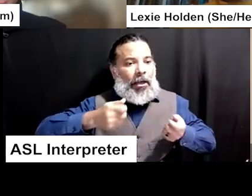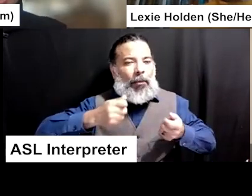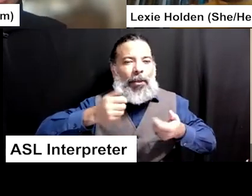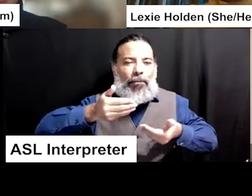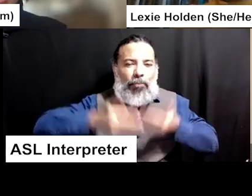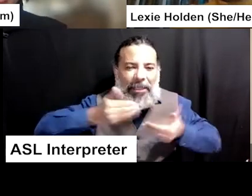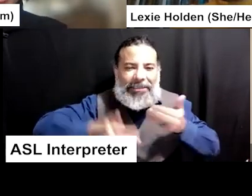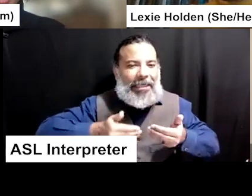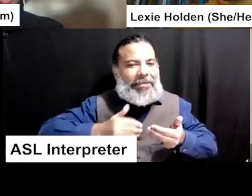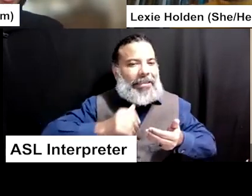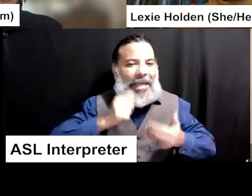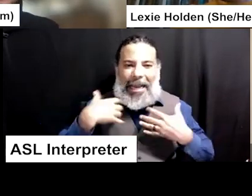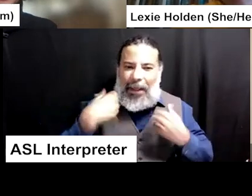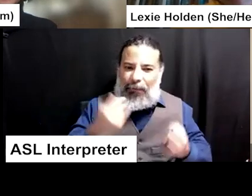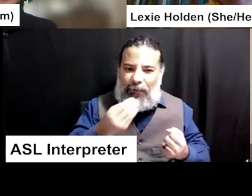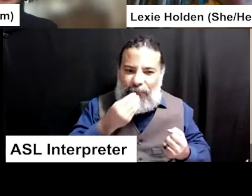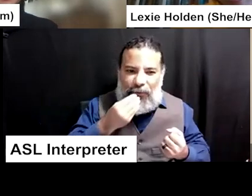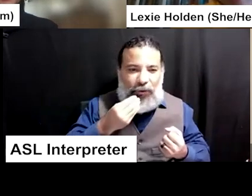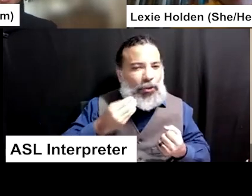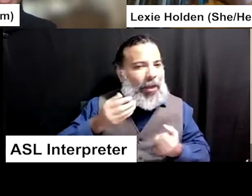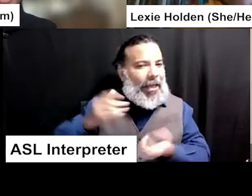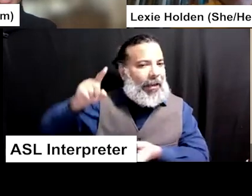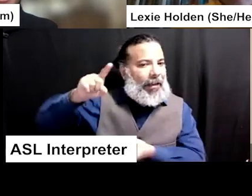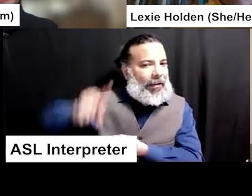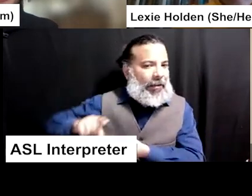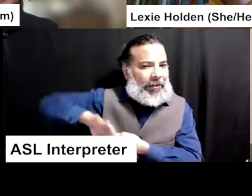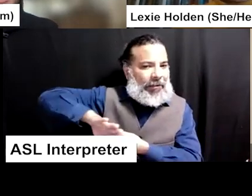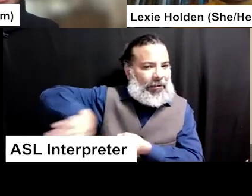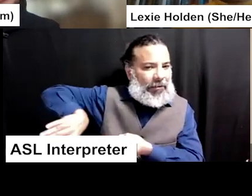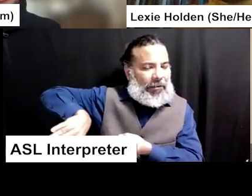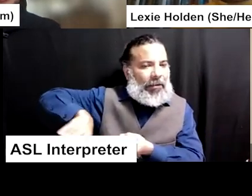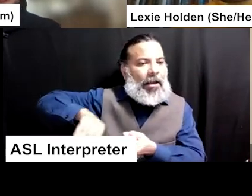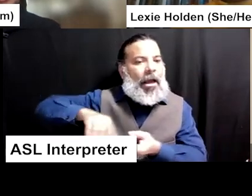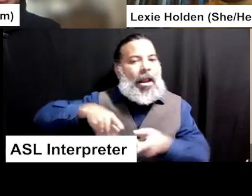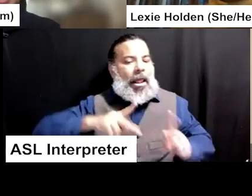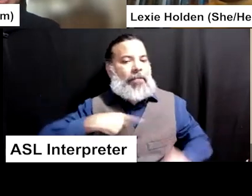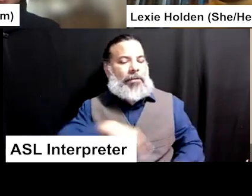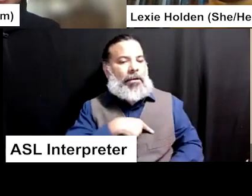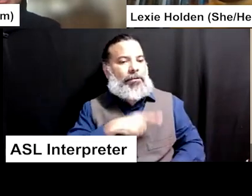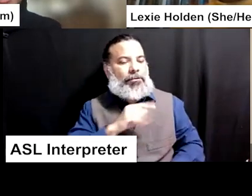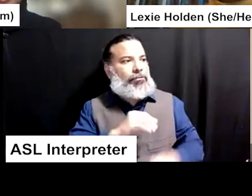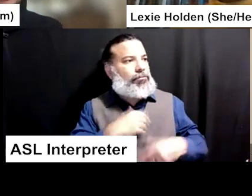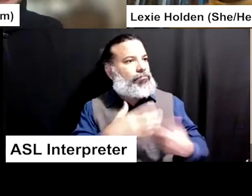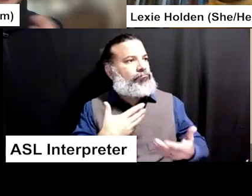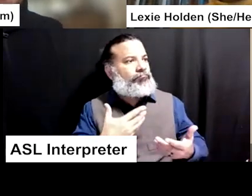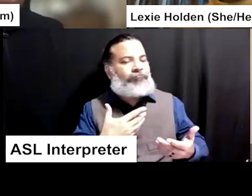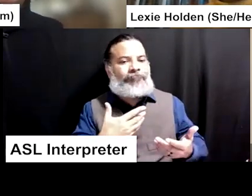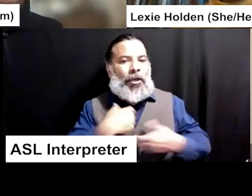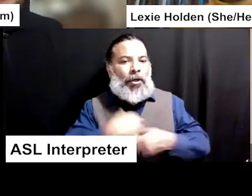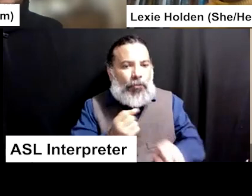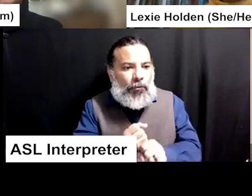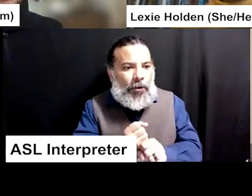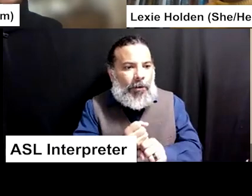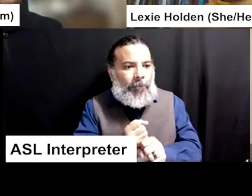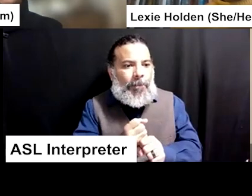processed, unhealthy foods. It cuts down on that, it eliminates that, and it allows us to just kind of create